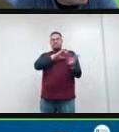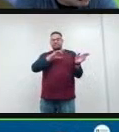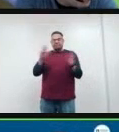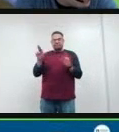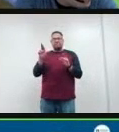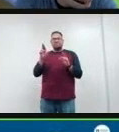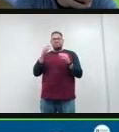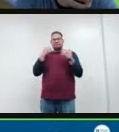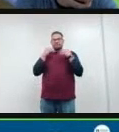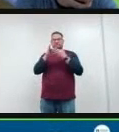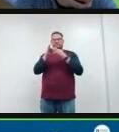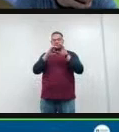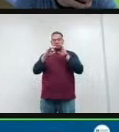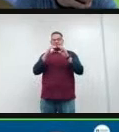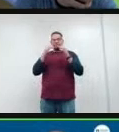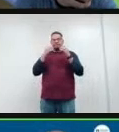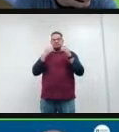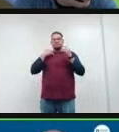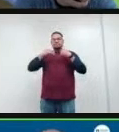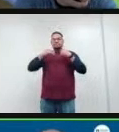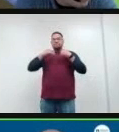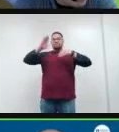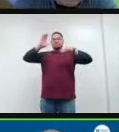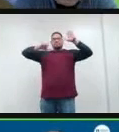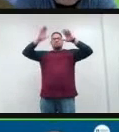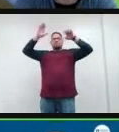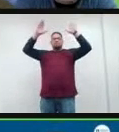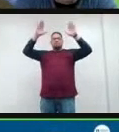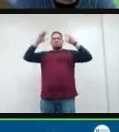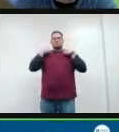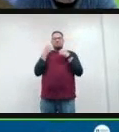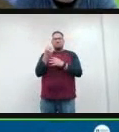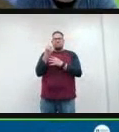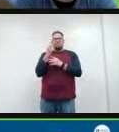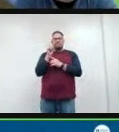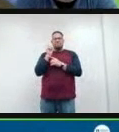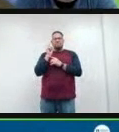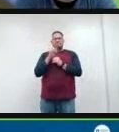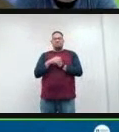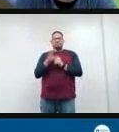conversation. Okay, I've got a lot of hands up and I have 12 minutes. Karina.